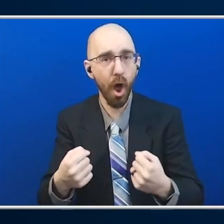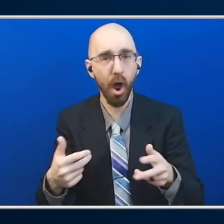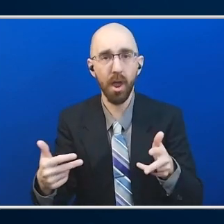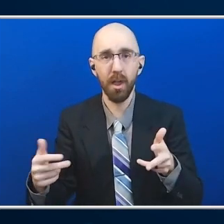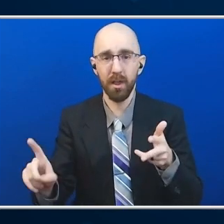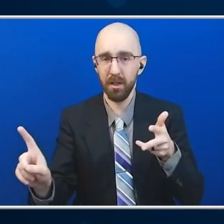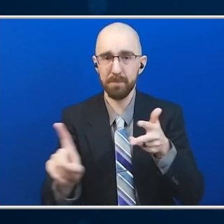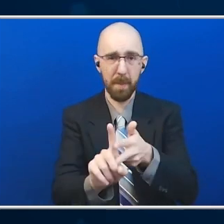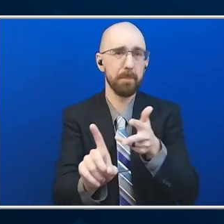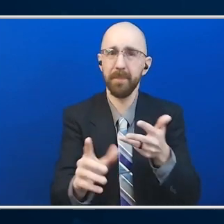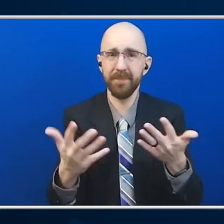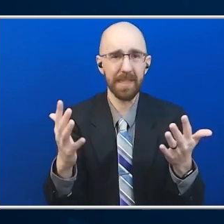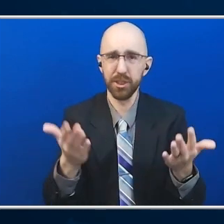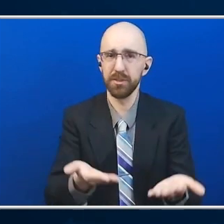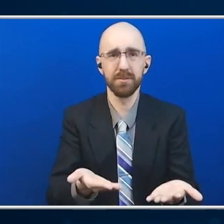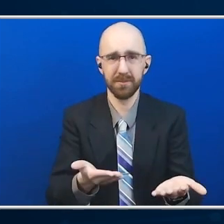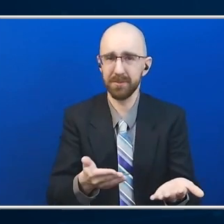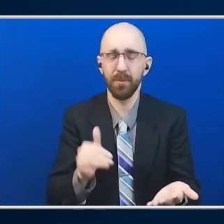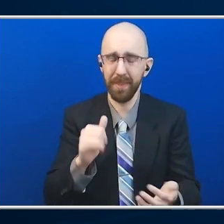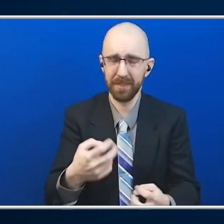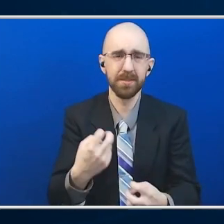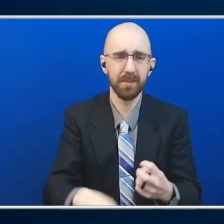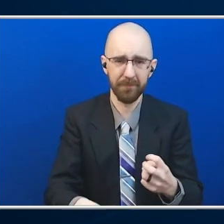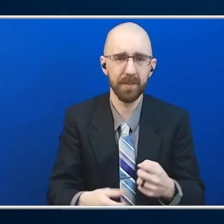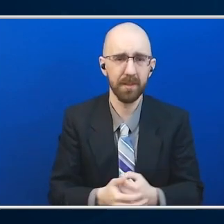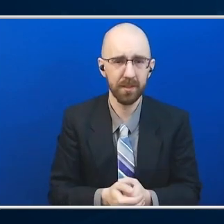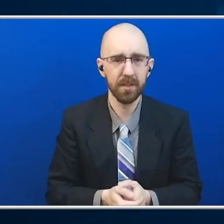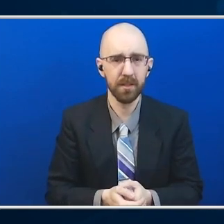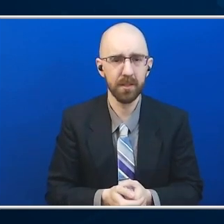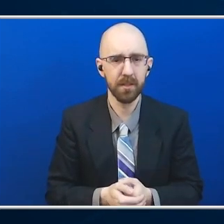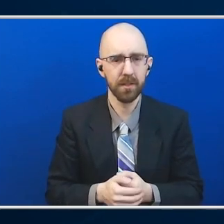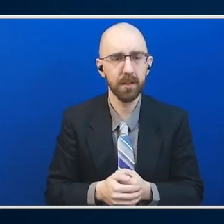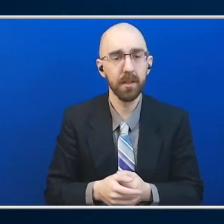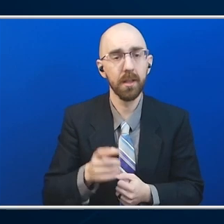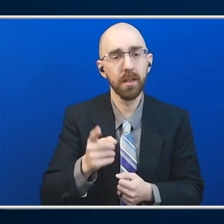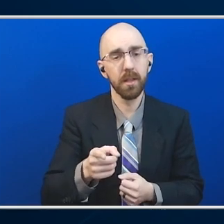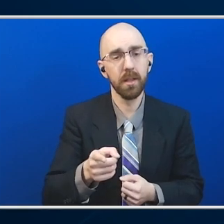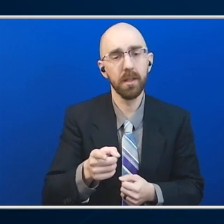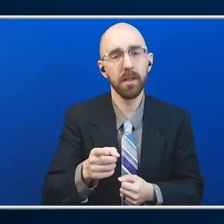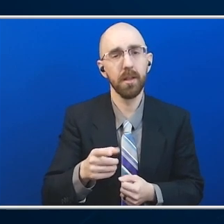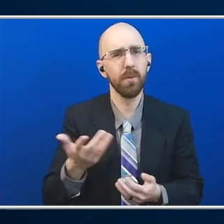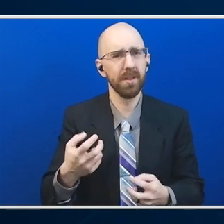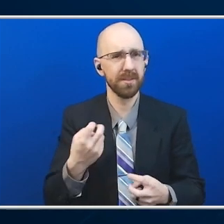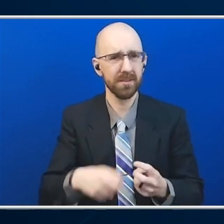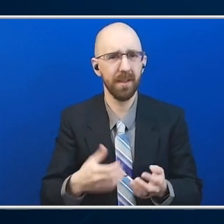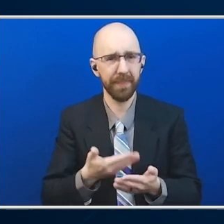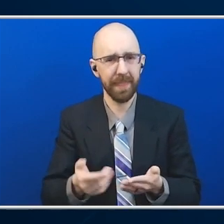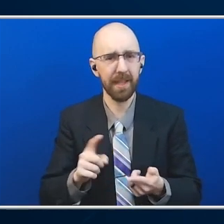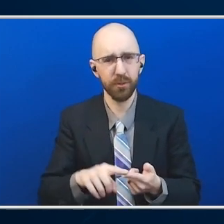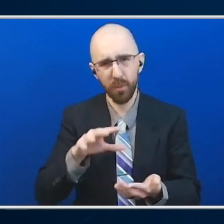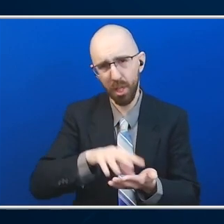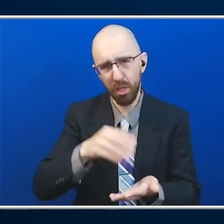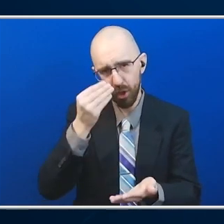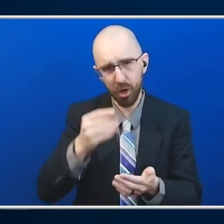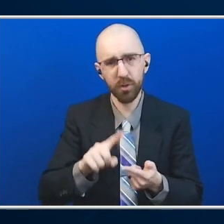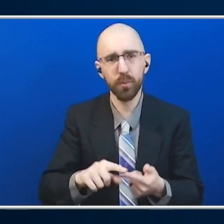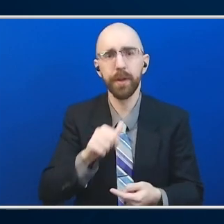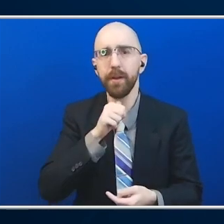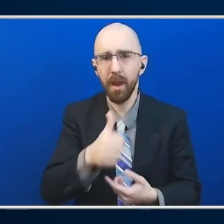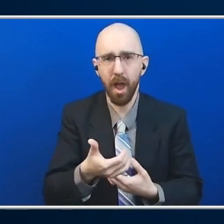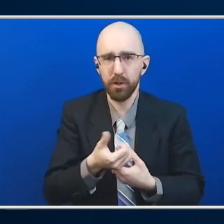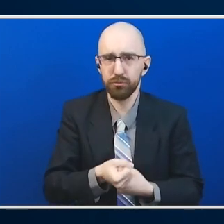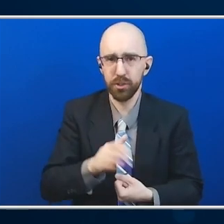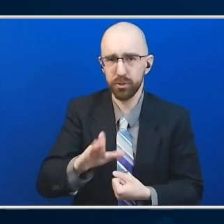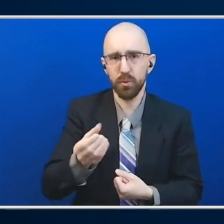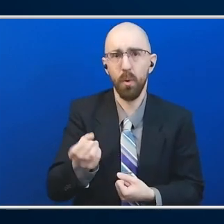So that's a hard thing. So And Alexis. what a tough thing to have to learn to not trust your brain. You have